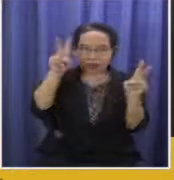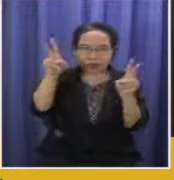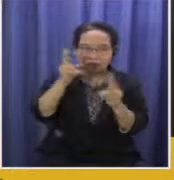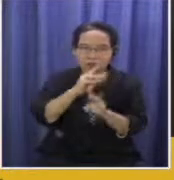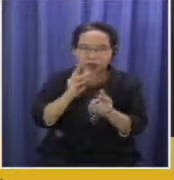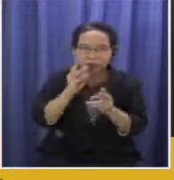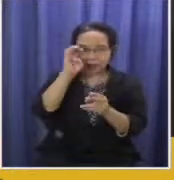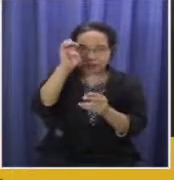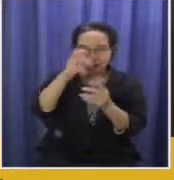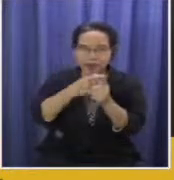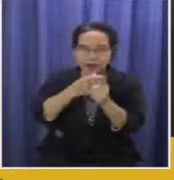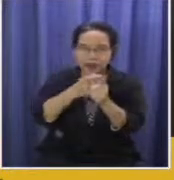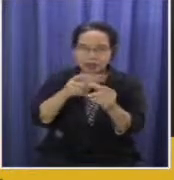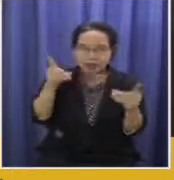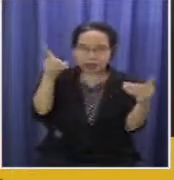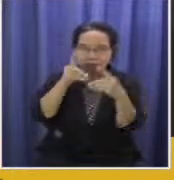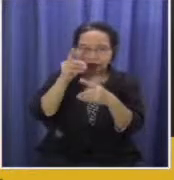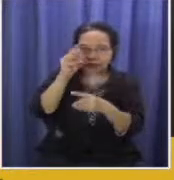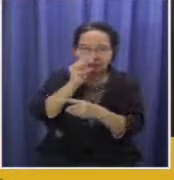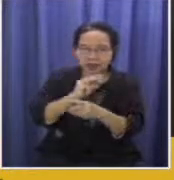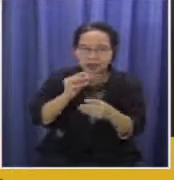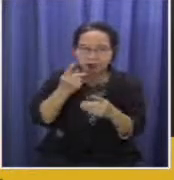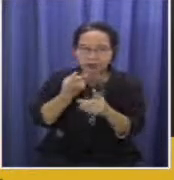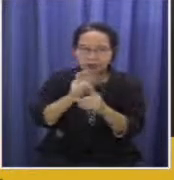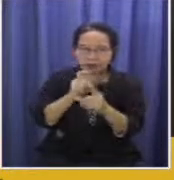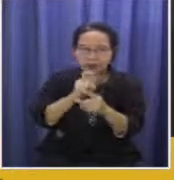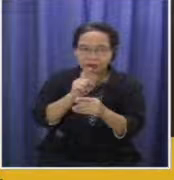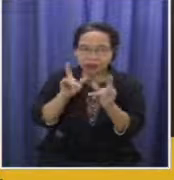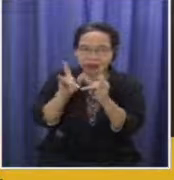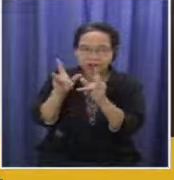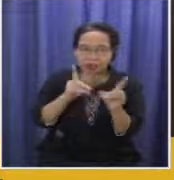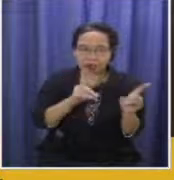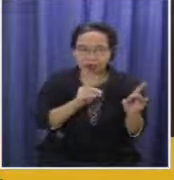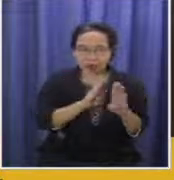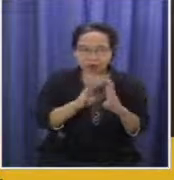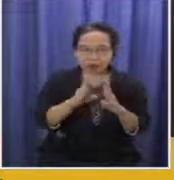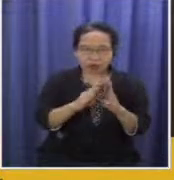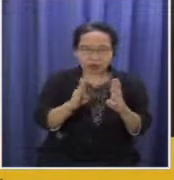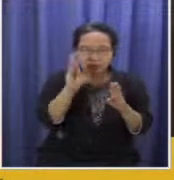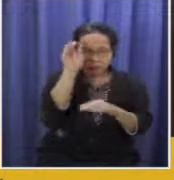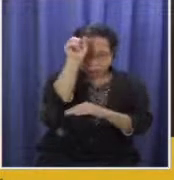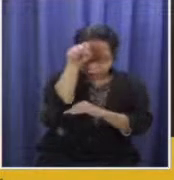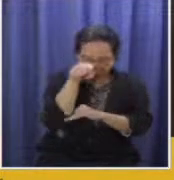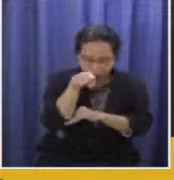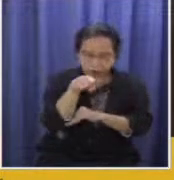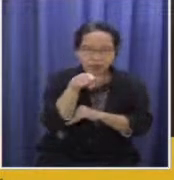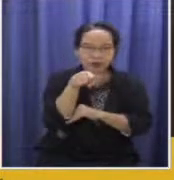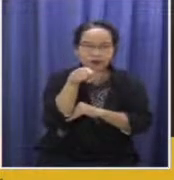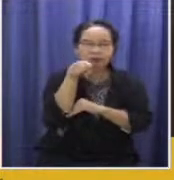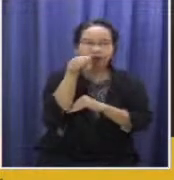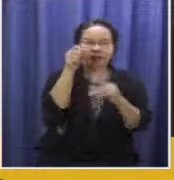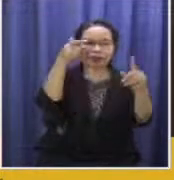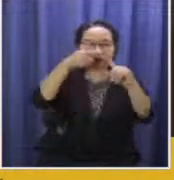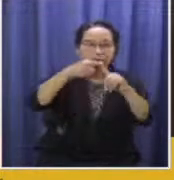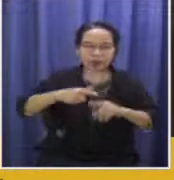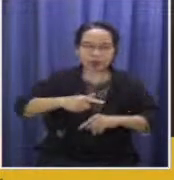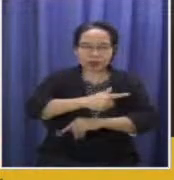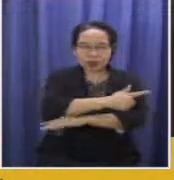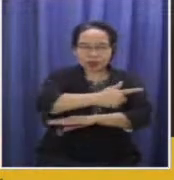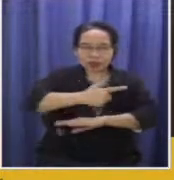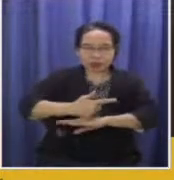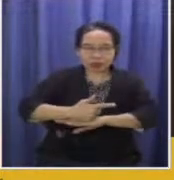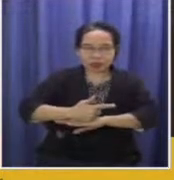them, he ran to meet them from the tent door, and bowed himself toward the